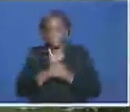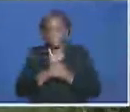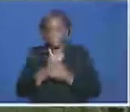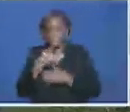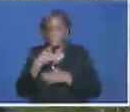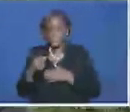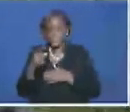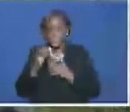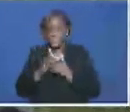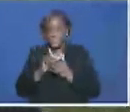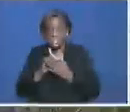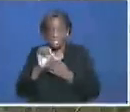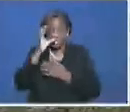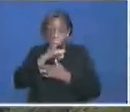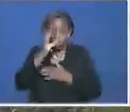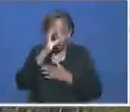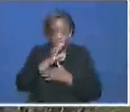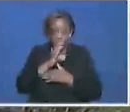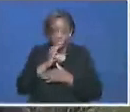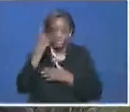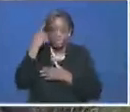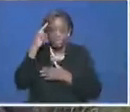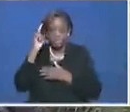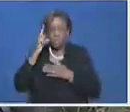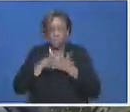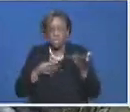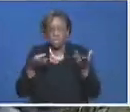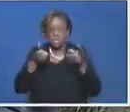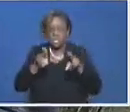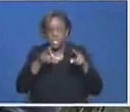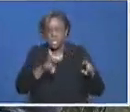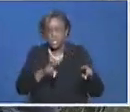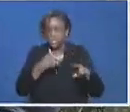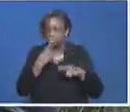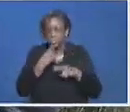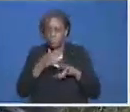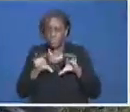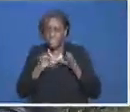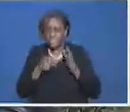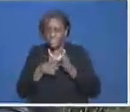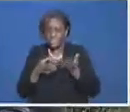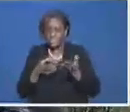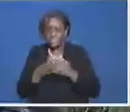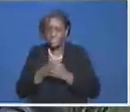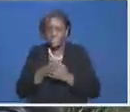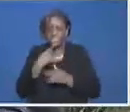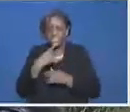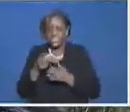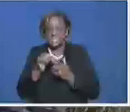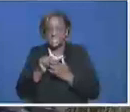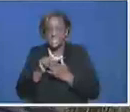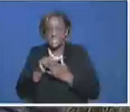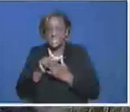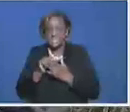are sifting through the evidence, looking for potential motives or clue as to who could have done this crime. Police press liaison,